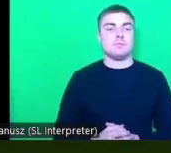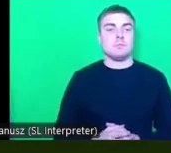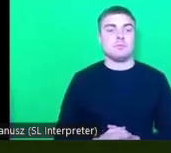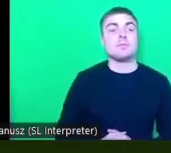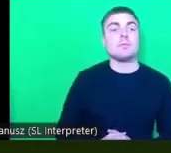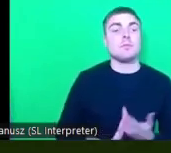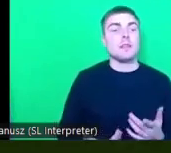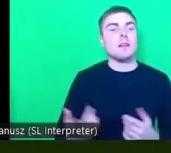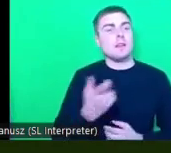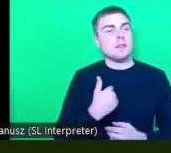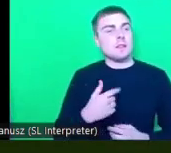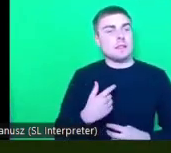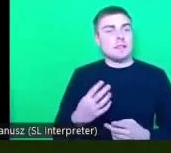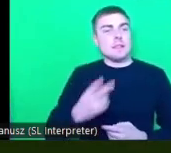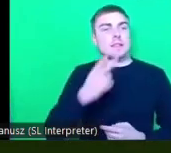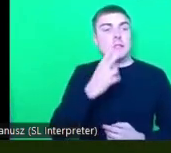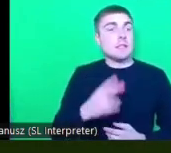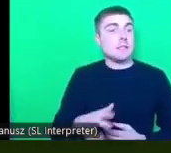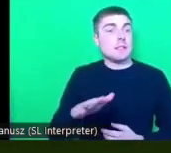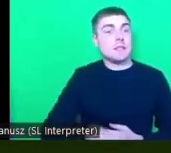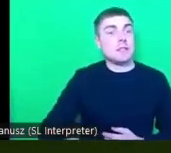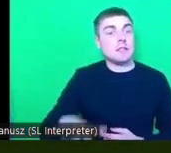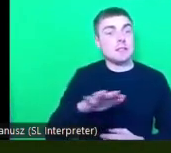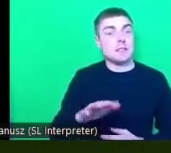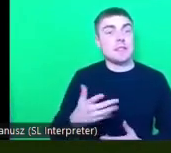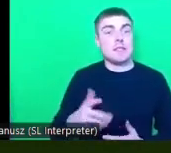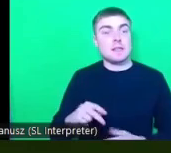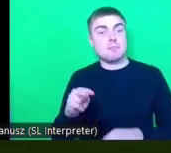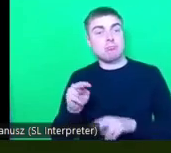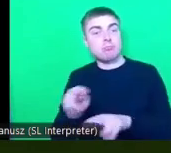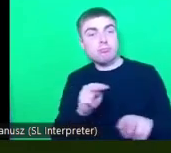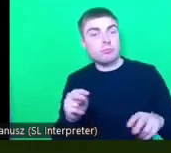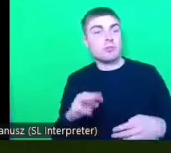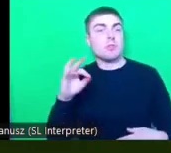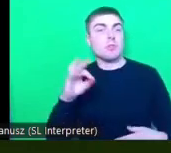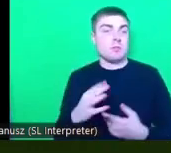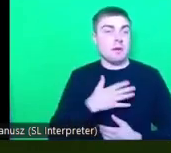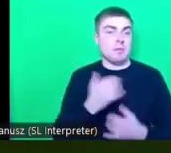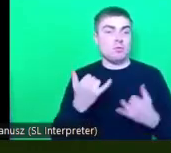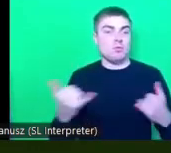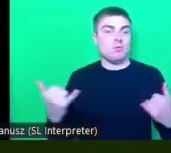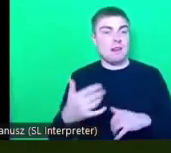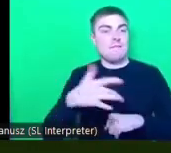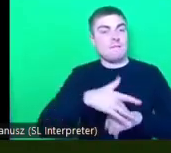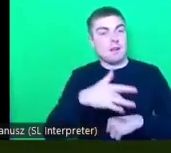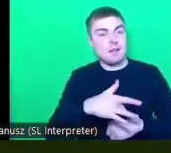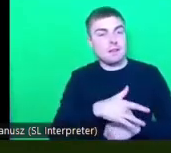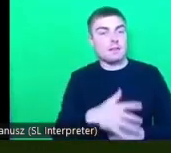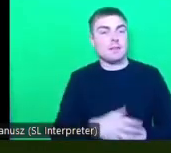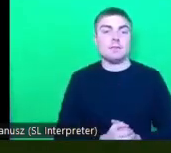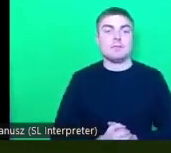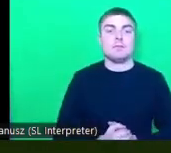different effects of how hunters in Norway and Sweden did it for calves. So